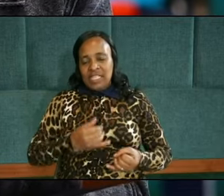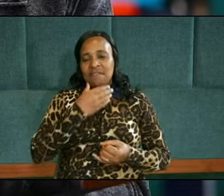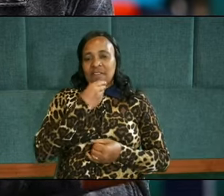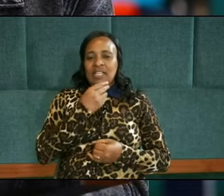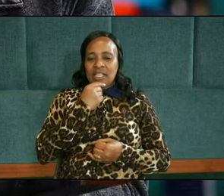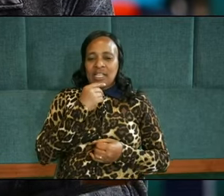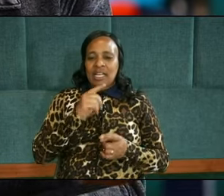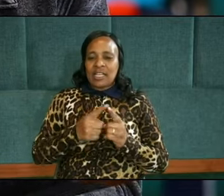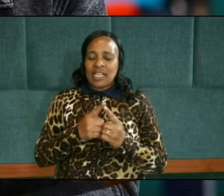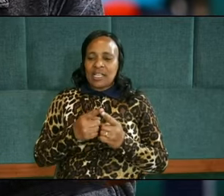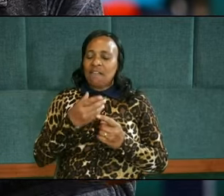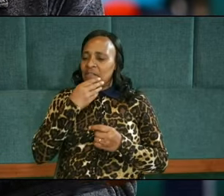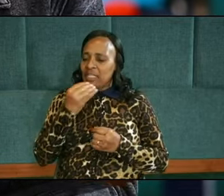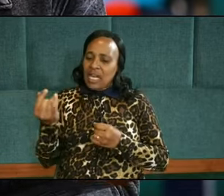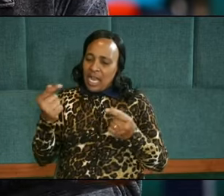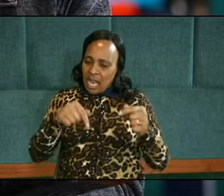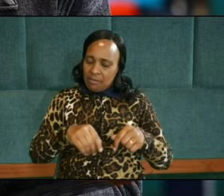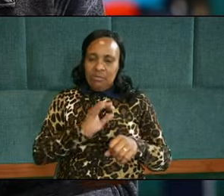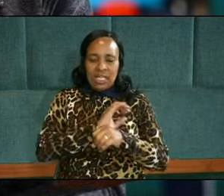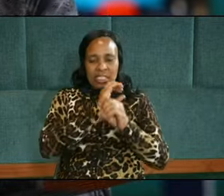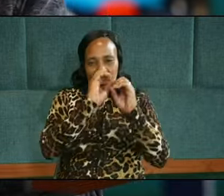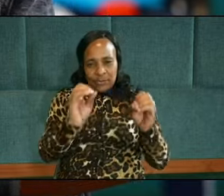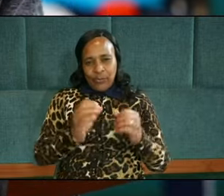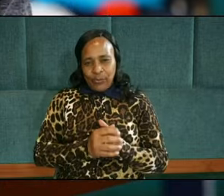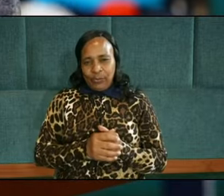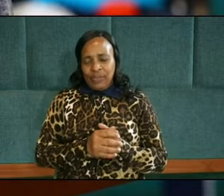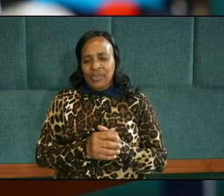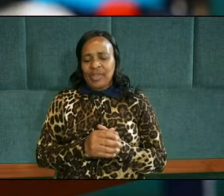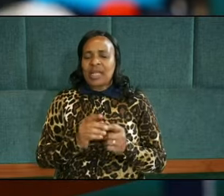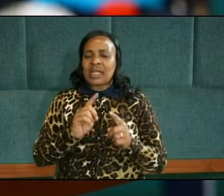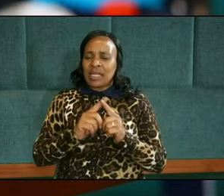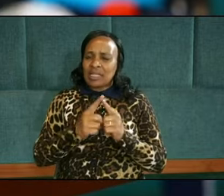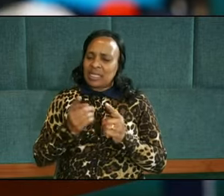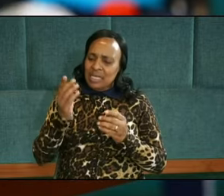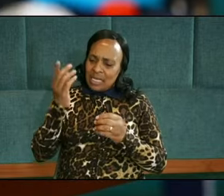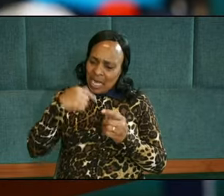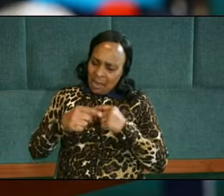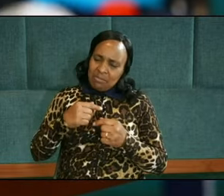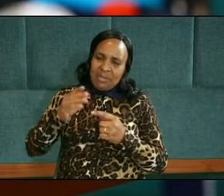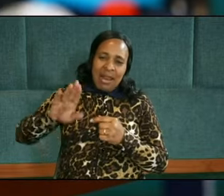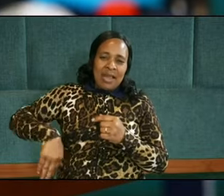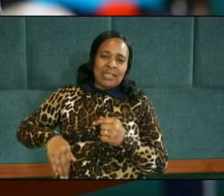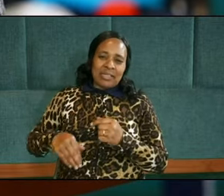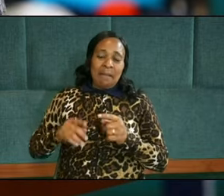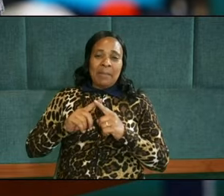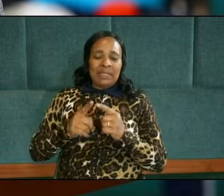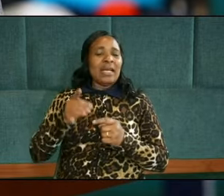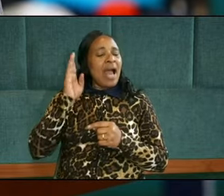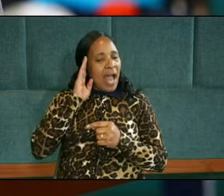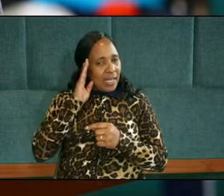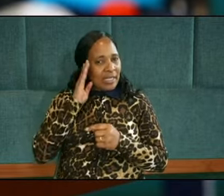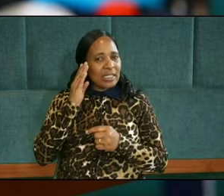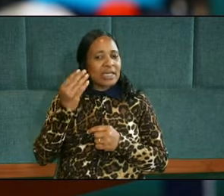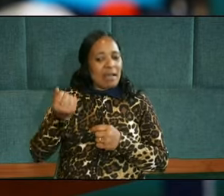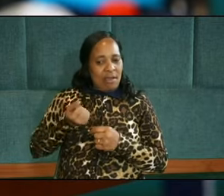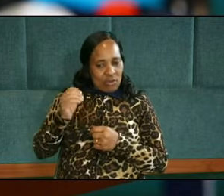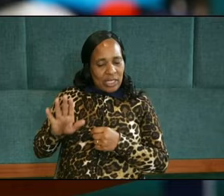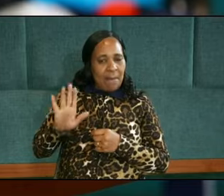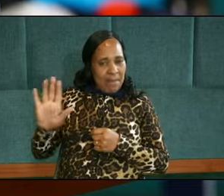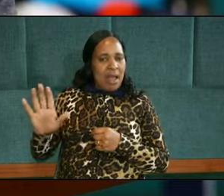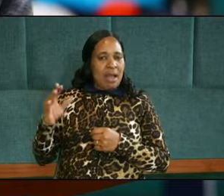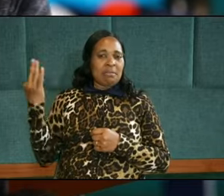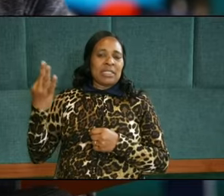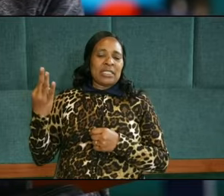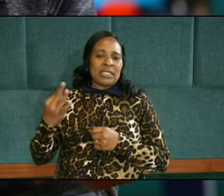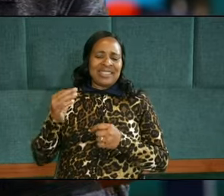and father did come to church. Although he did come late, he still heard the little girl preach. Mefuma